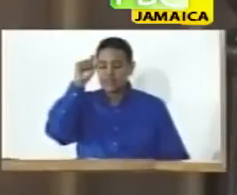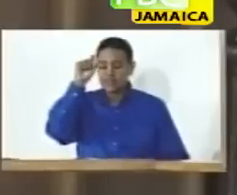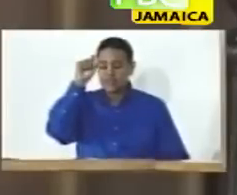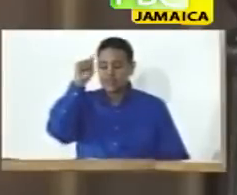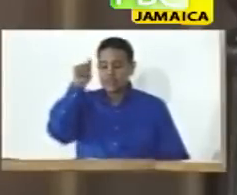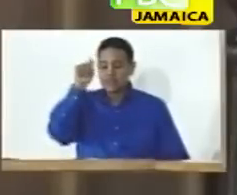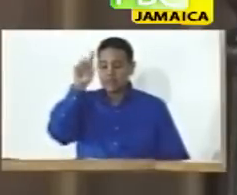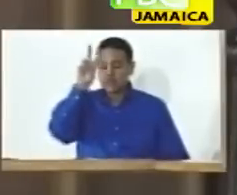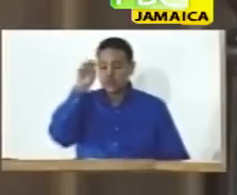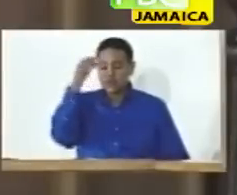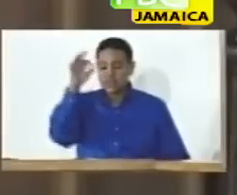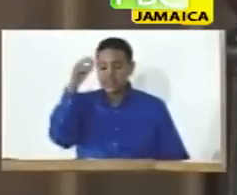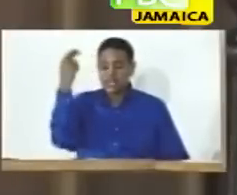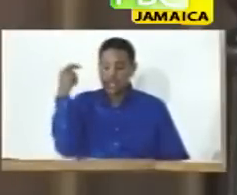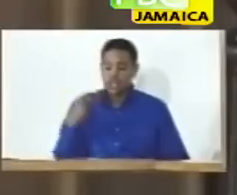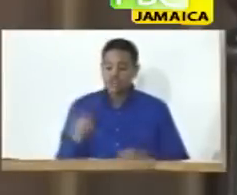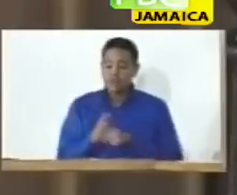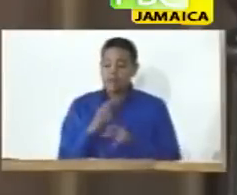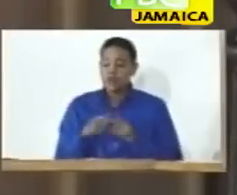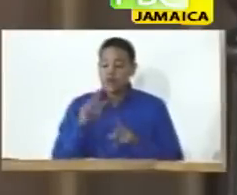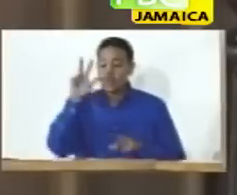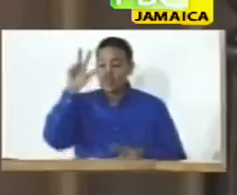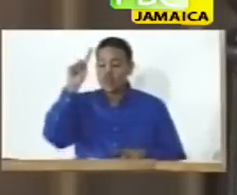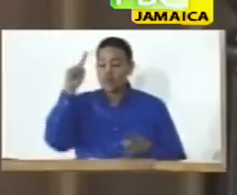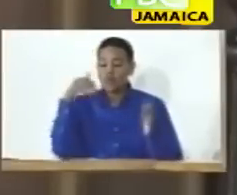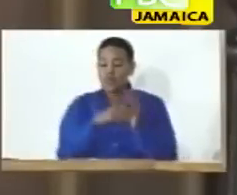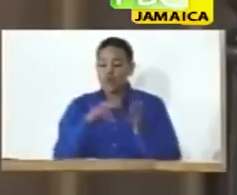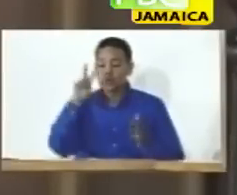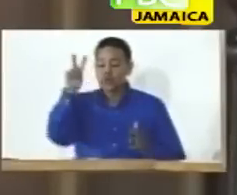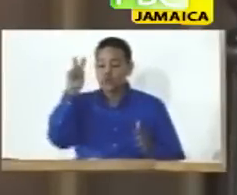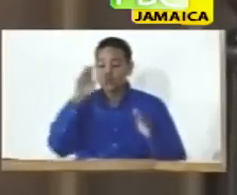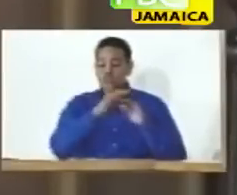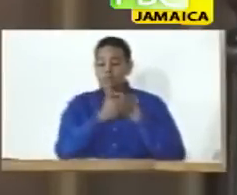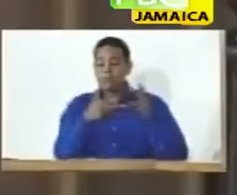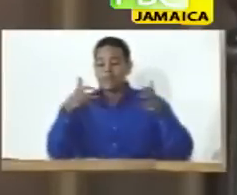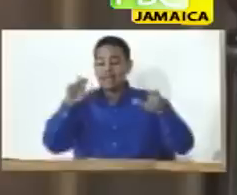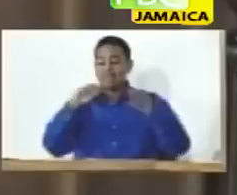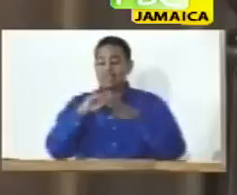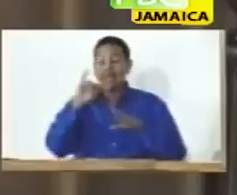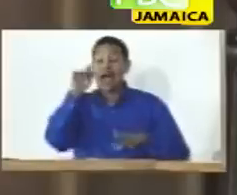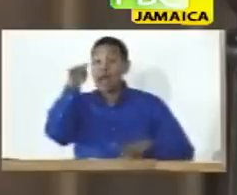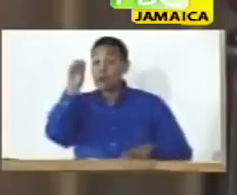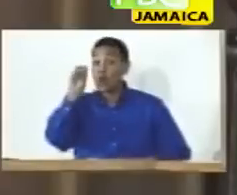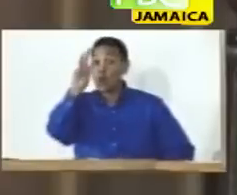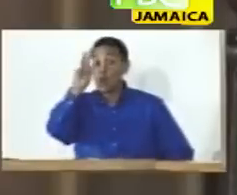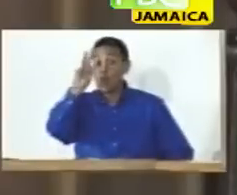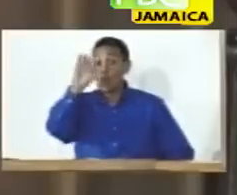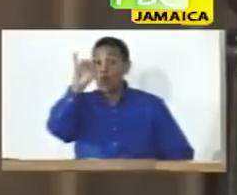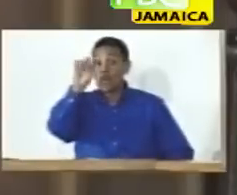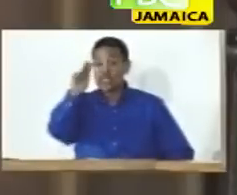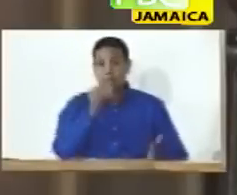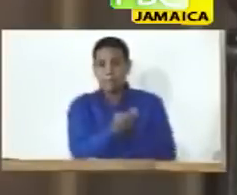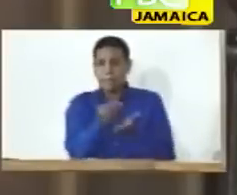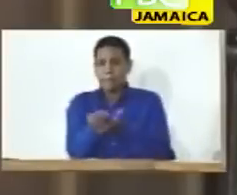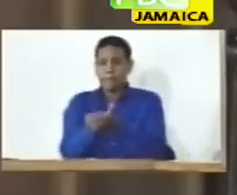when 31,200 Jamaicans invested in the initial public offer, IPO, of Wigton